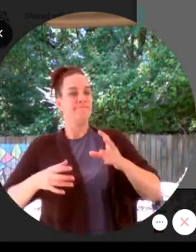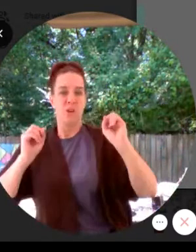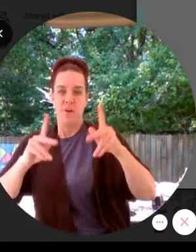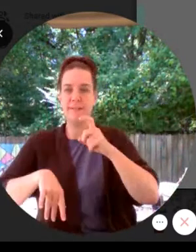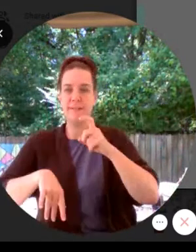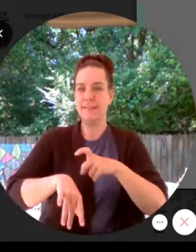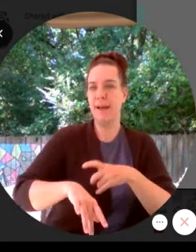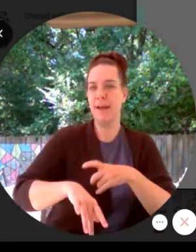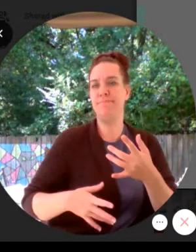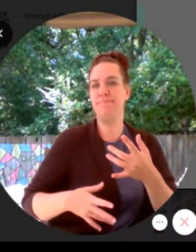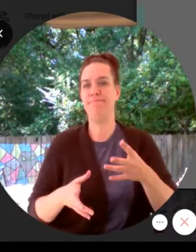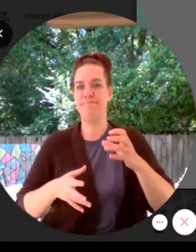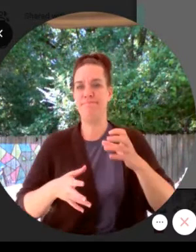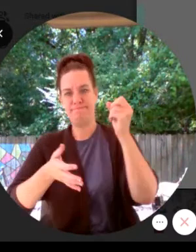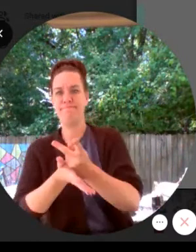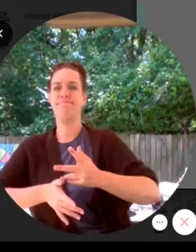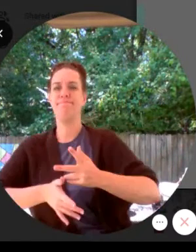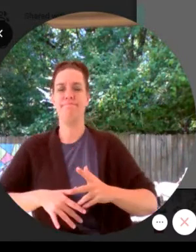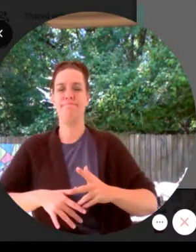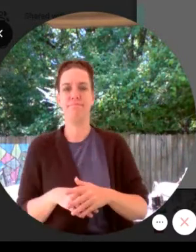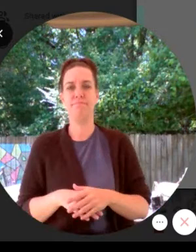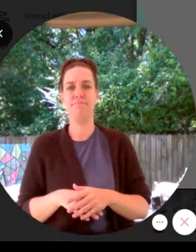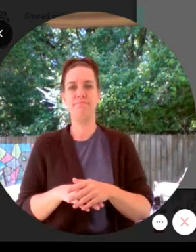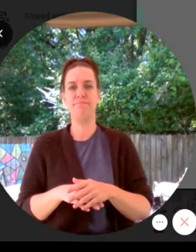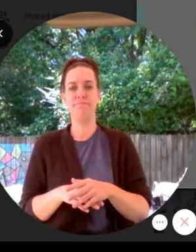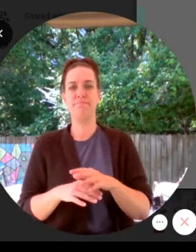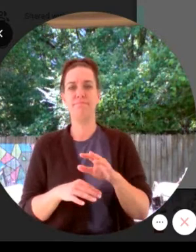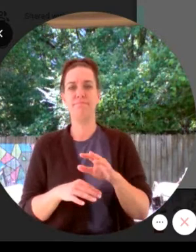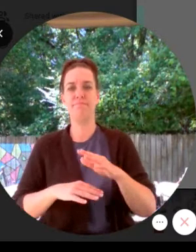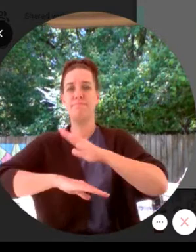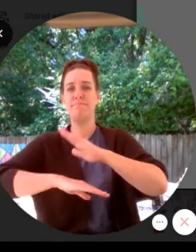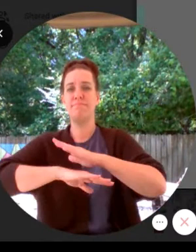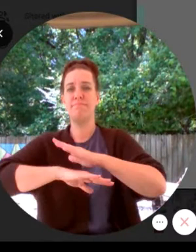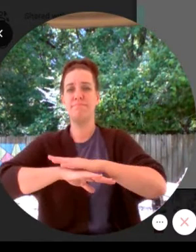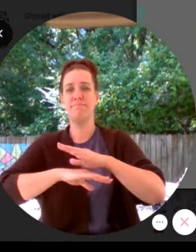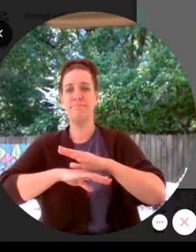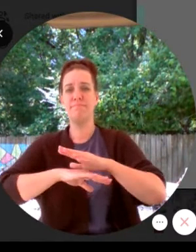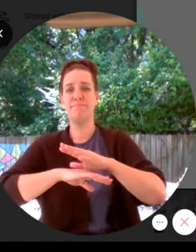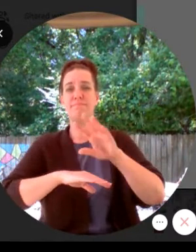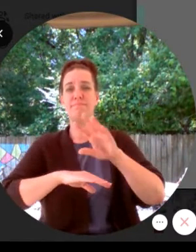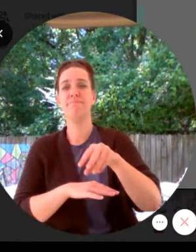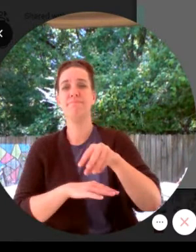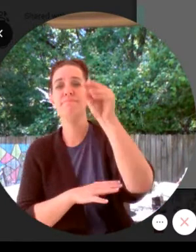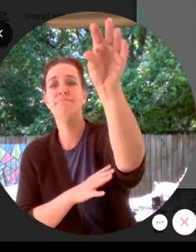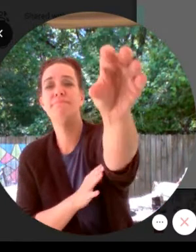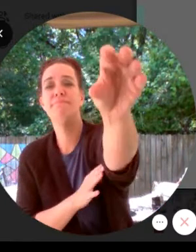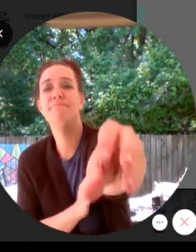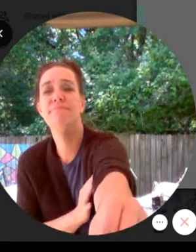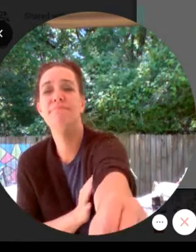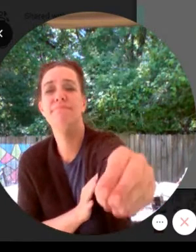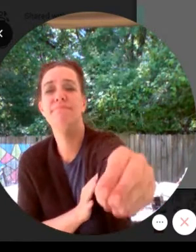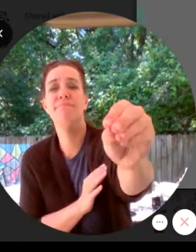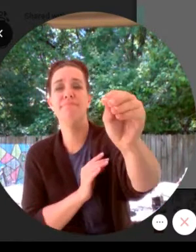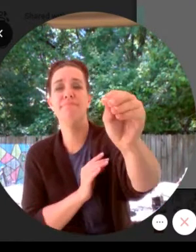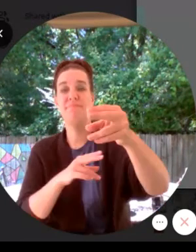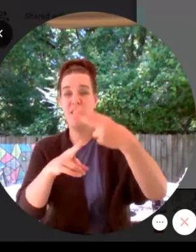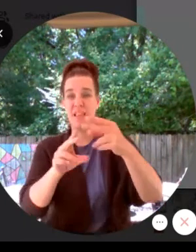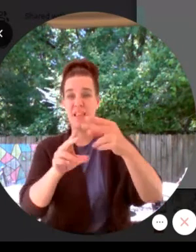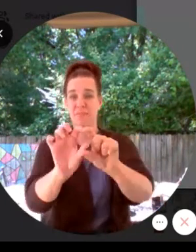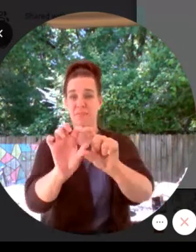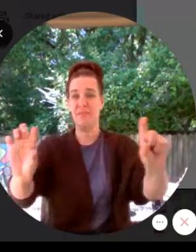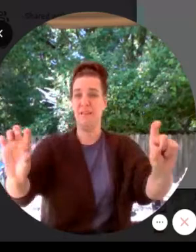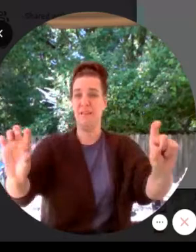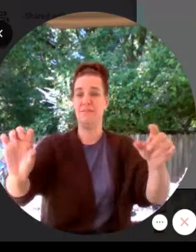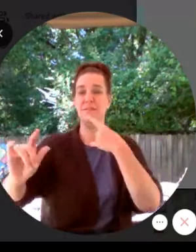He reached over the desk and removed the brass nameplate that said